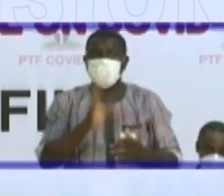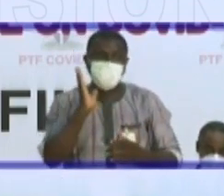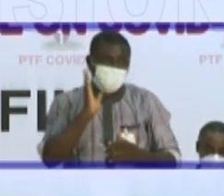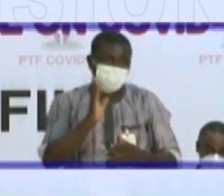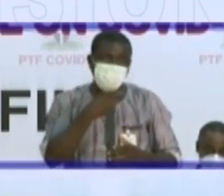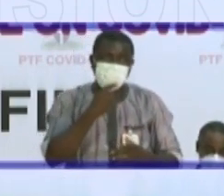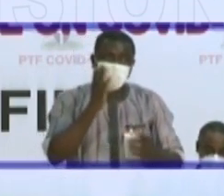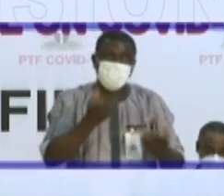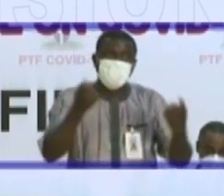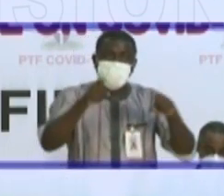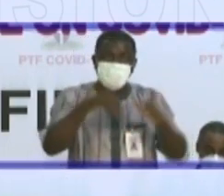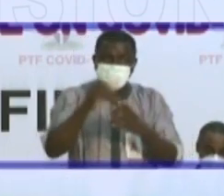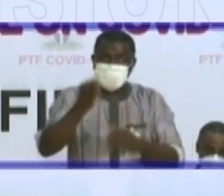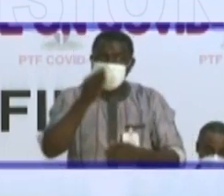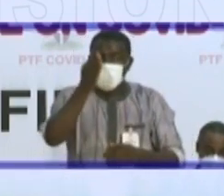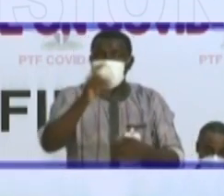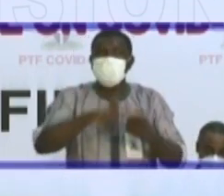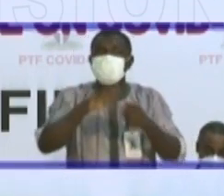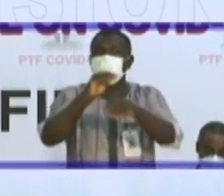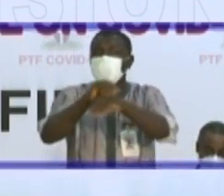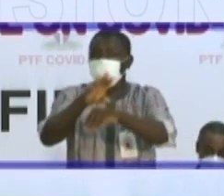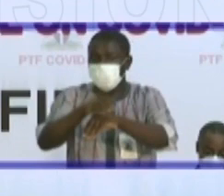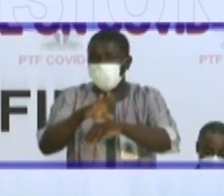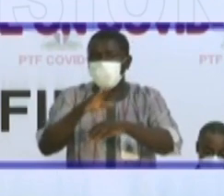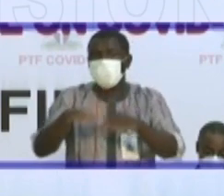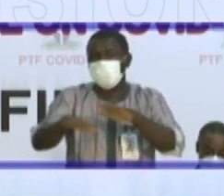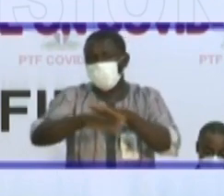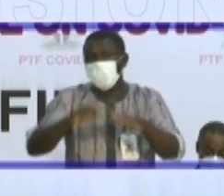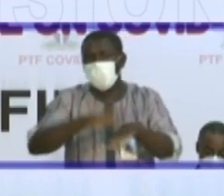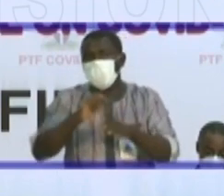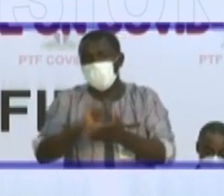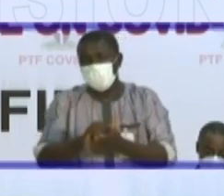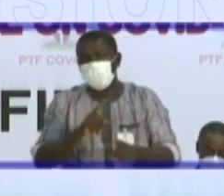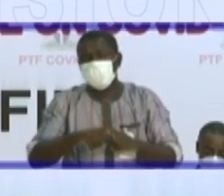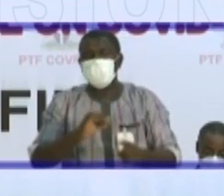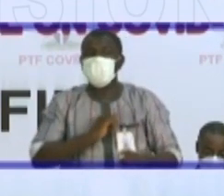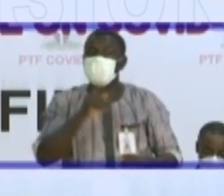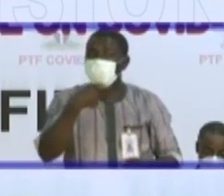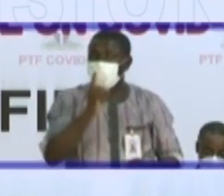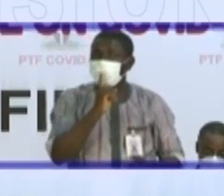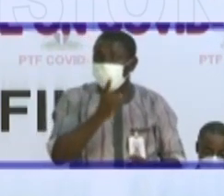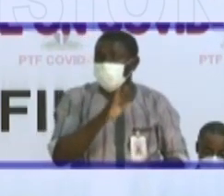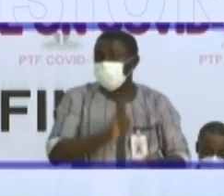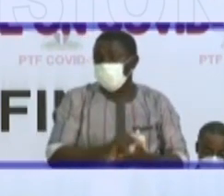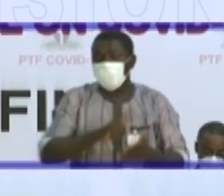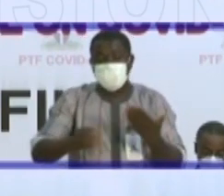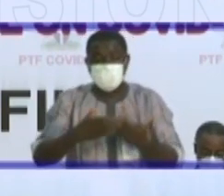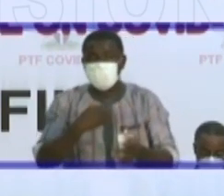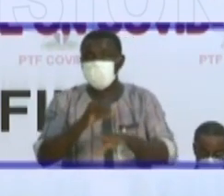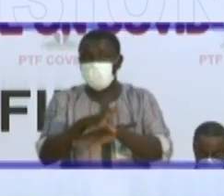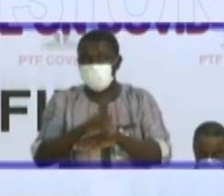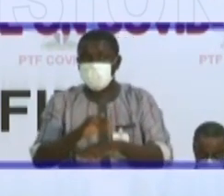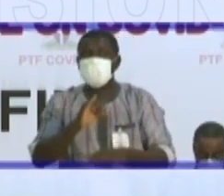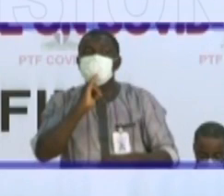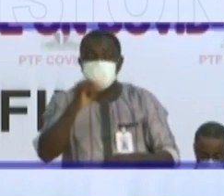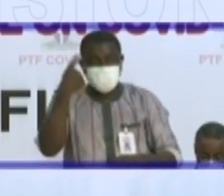in the future, to advise based on that. But I can assure you that whatever advice we give will be for the